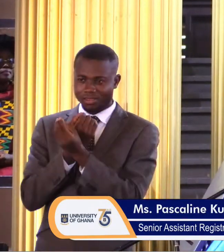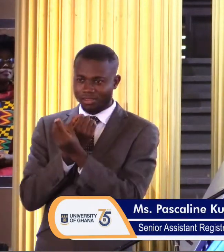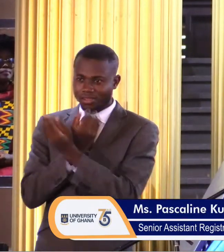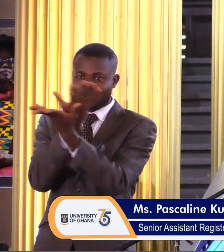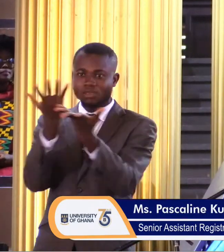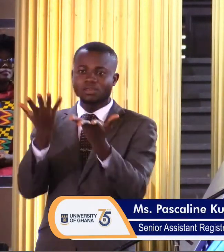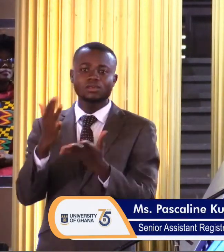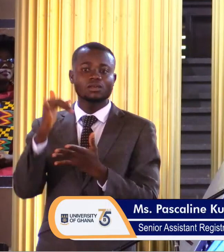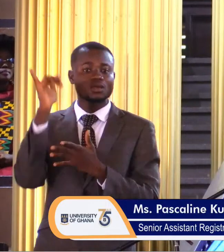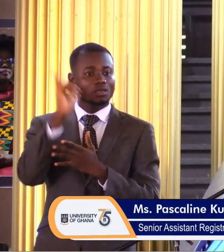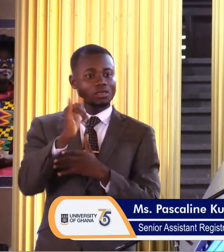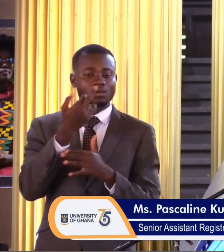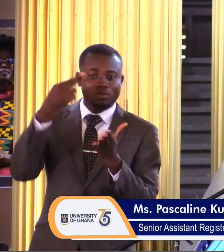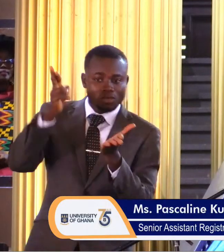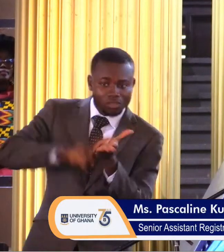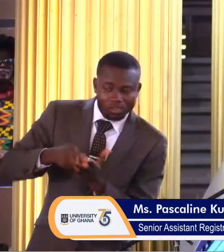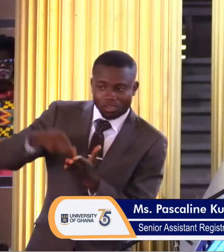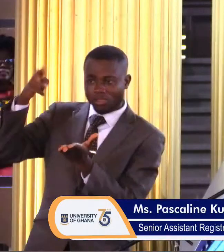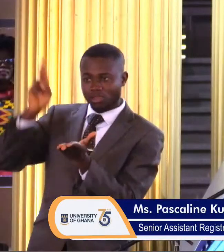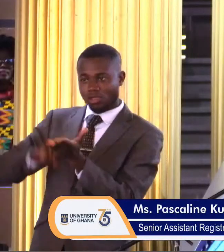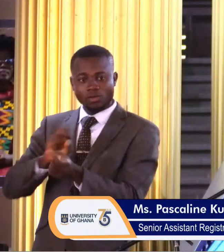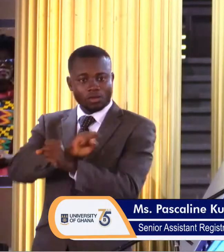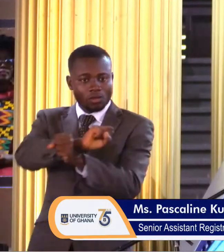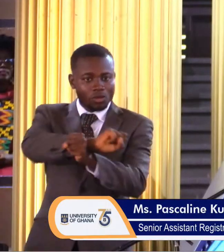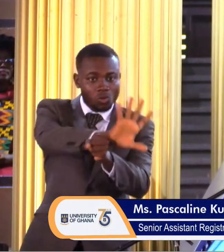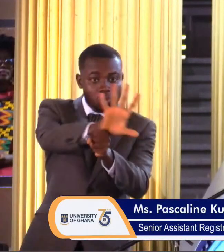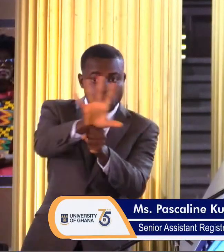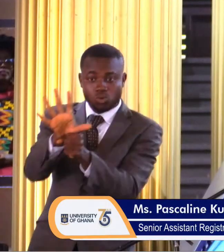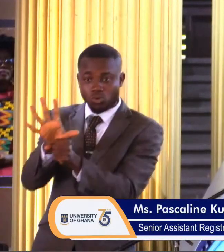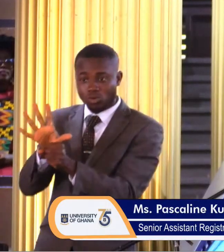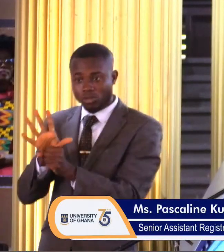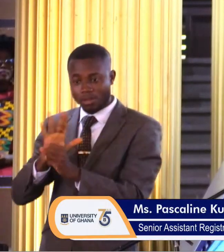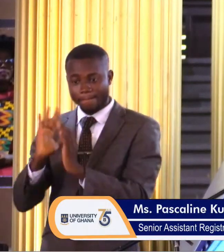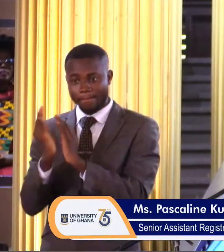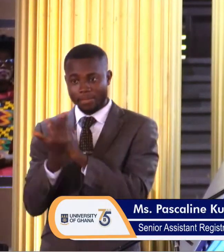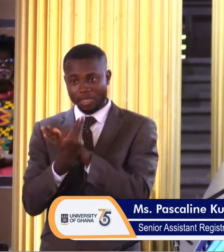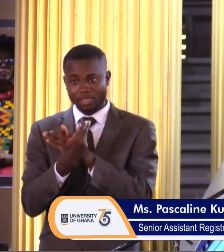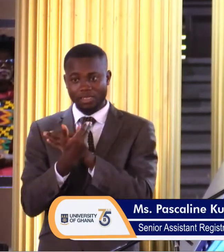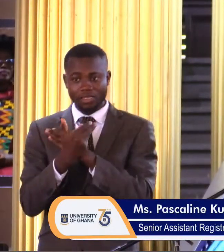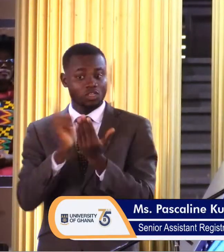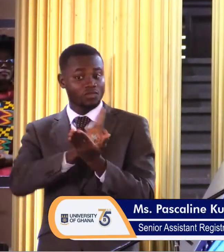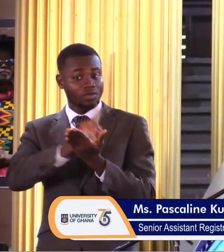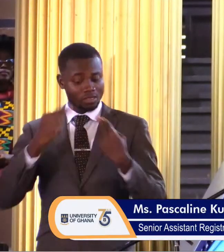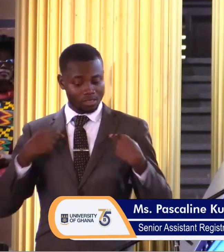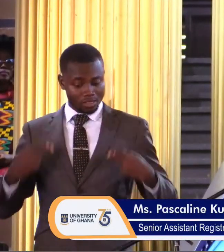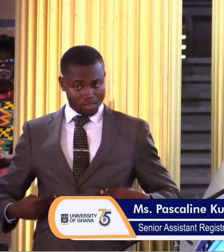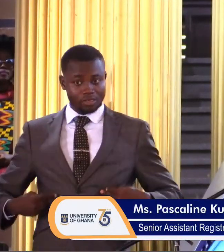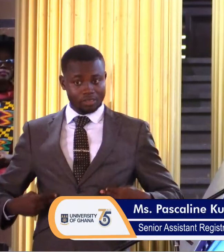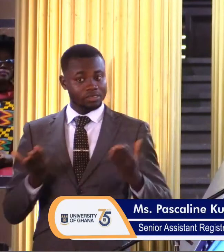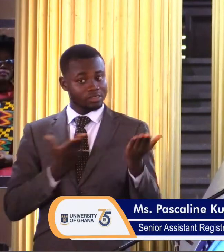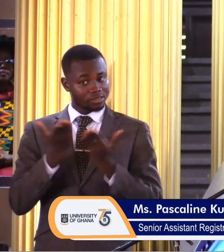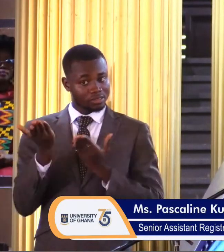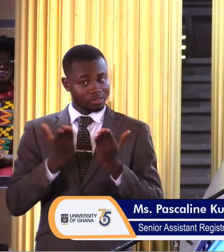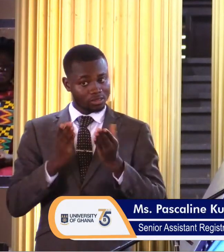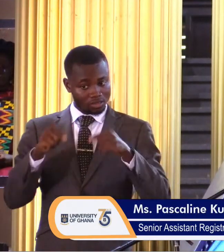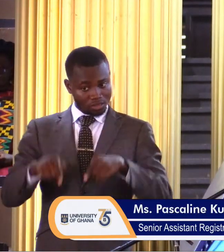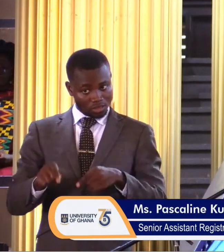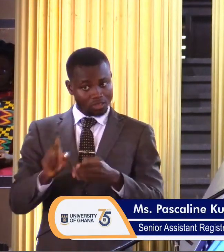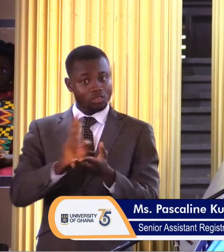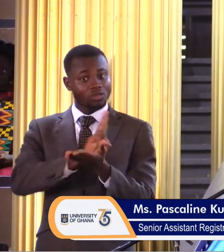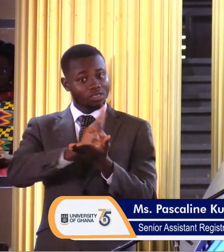due to the reported cases of COVID-19 by the University Health Services of this university, the university has